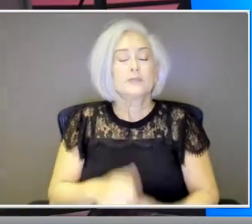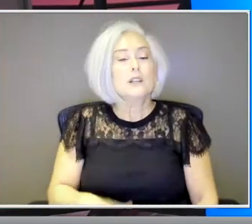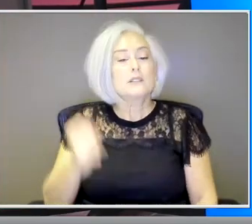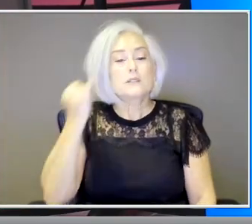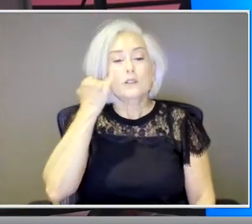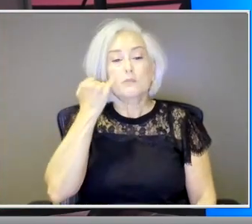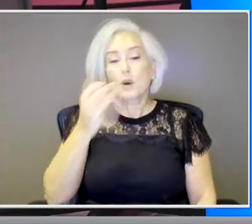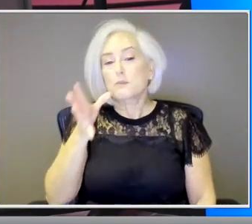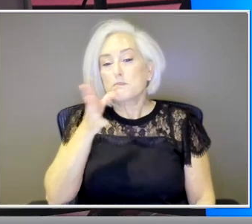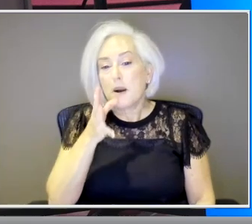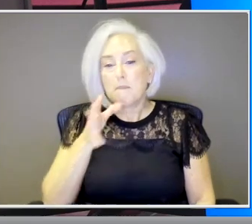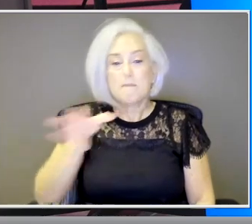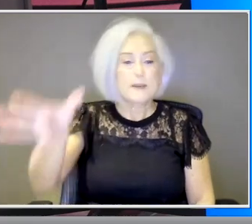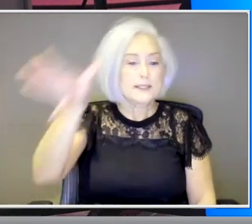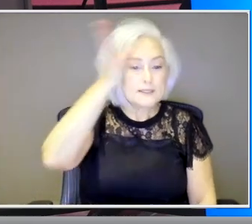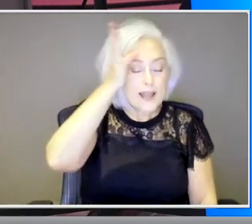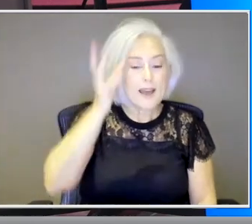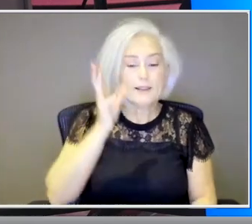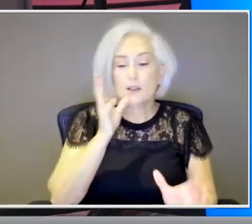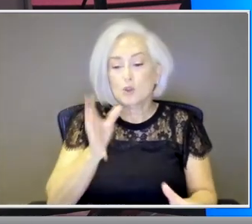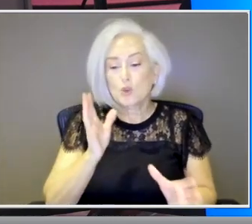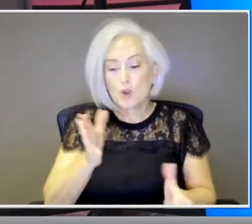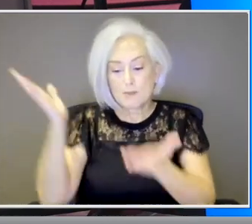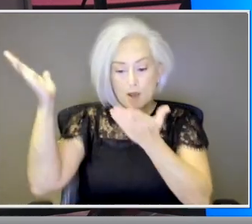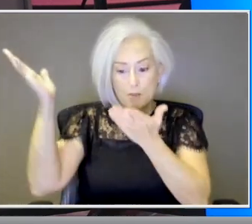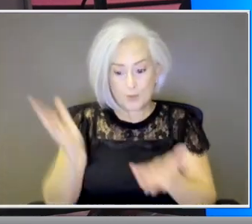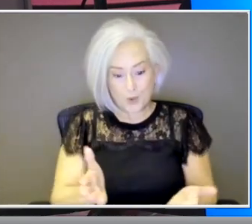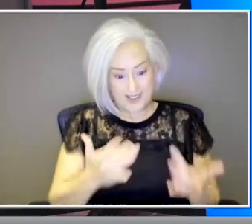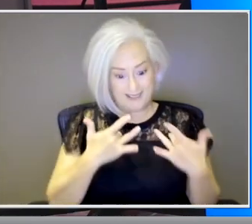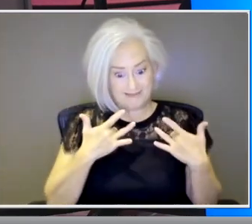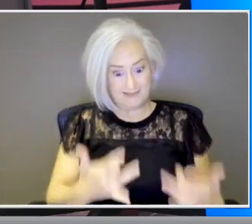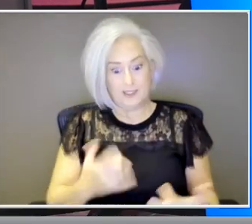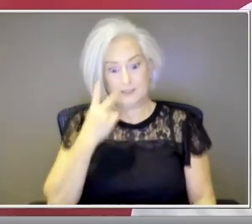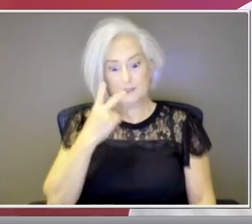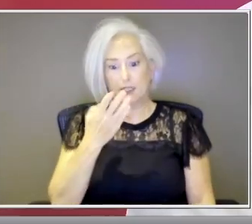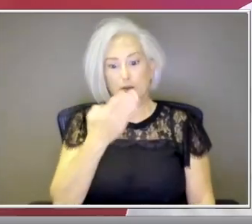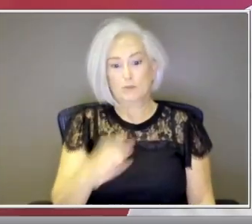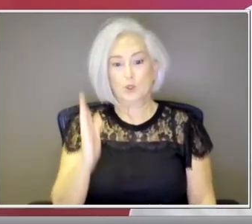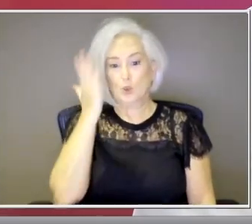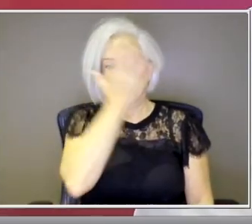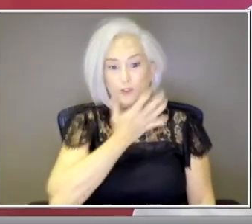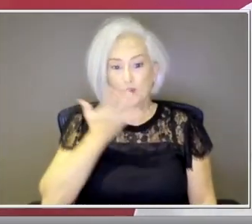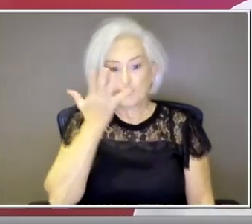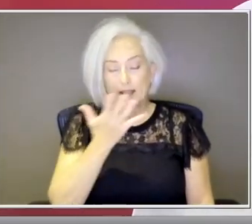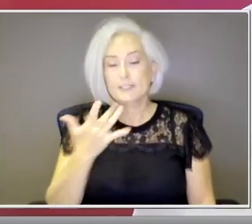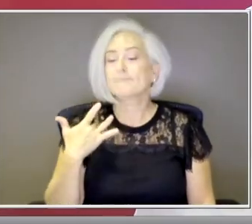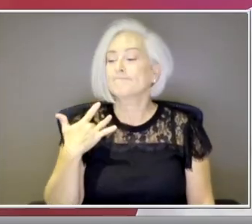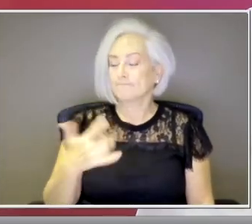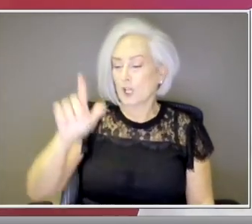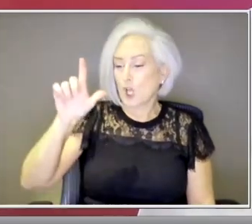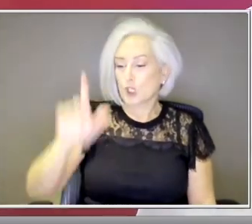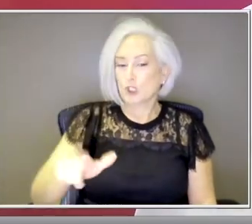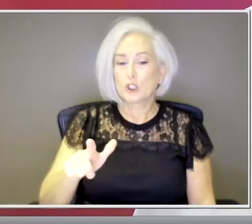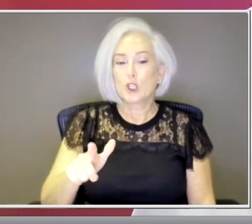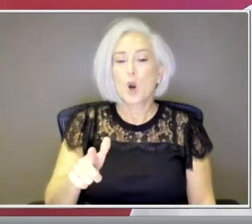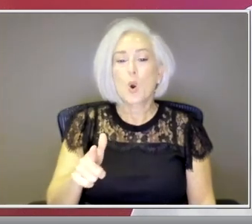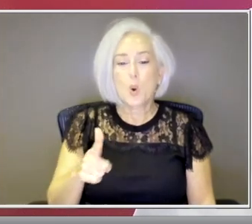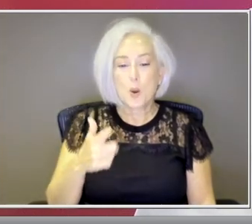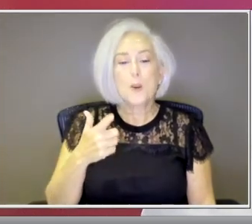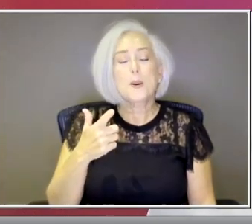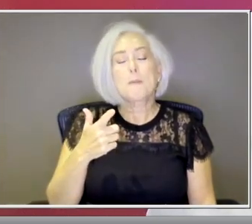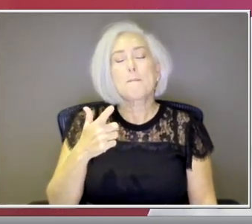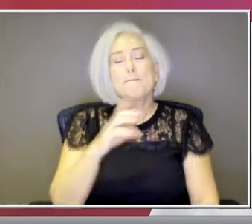their baby to, the baby is often blue in the face? Yeah, they usually have low blood pressure and cyanosis, and so,